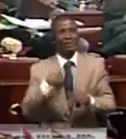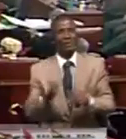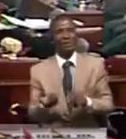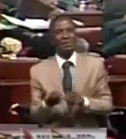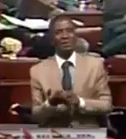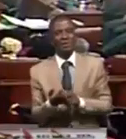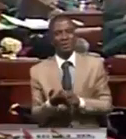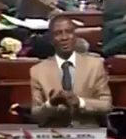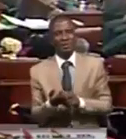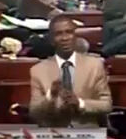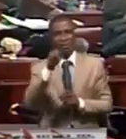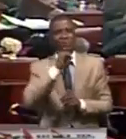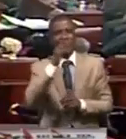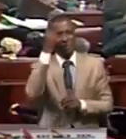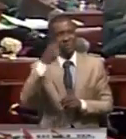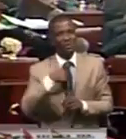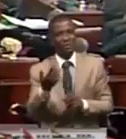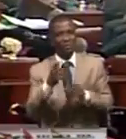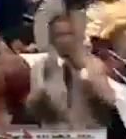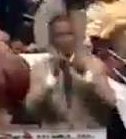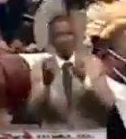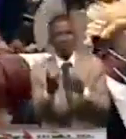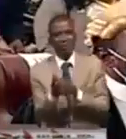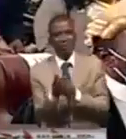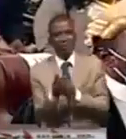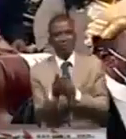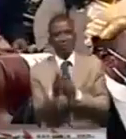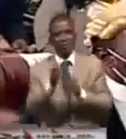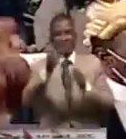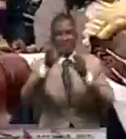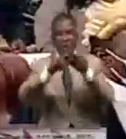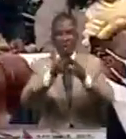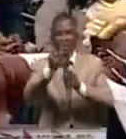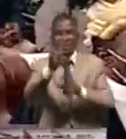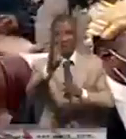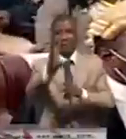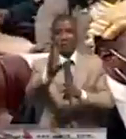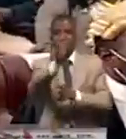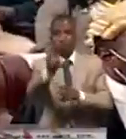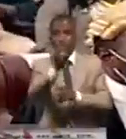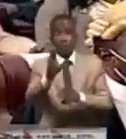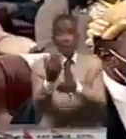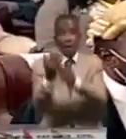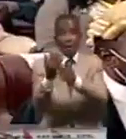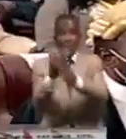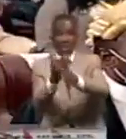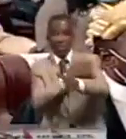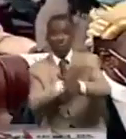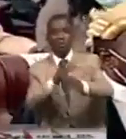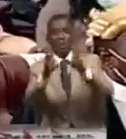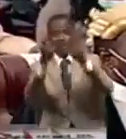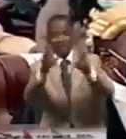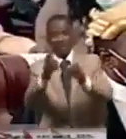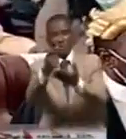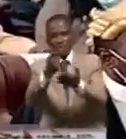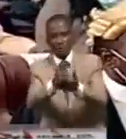3, applies in terms of the precondition that is put there.